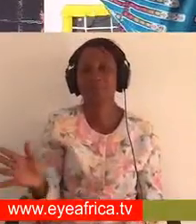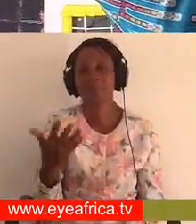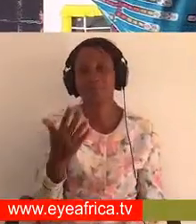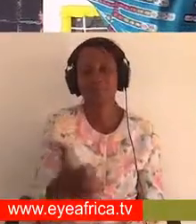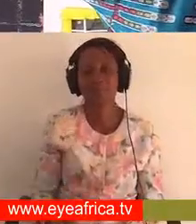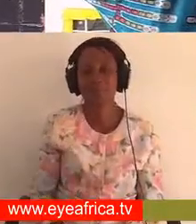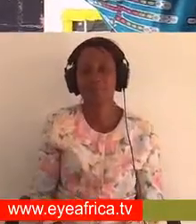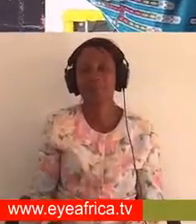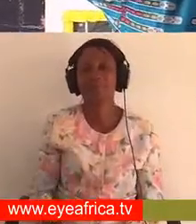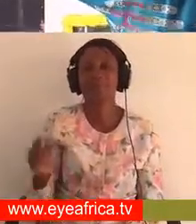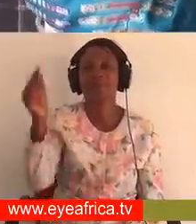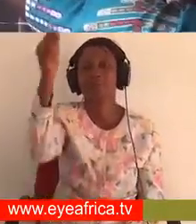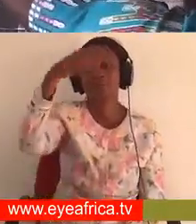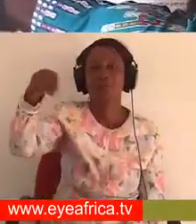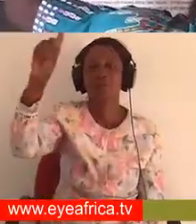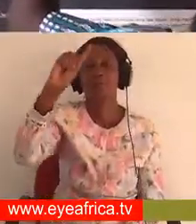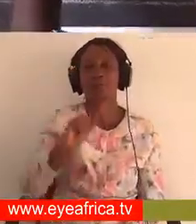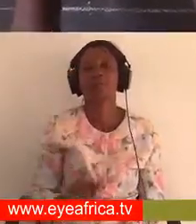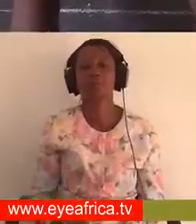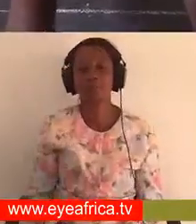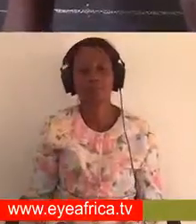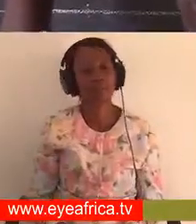Let's go.